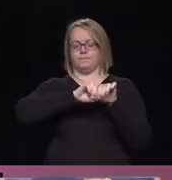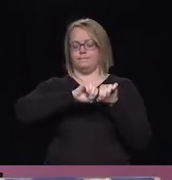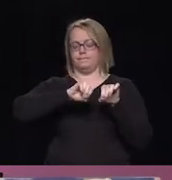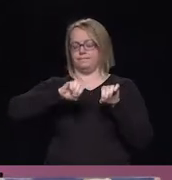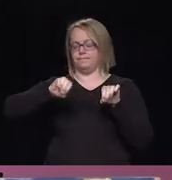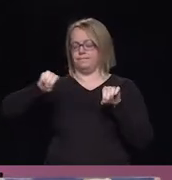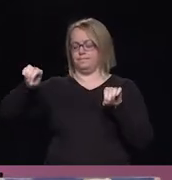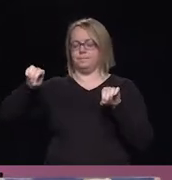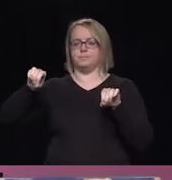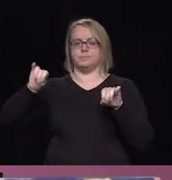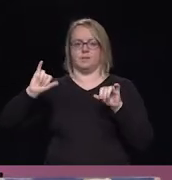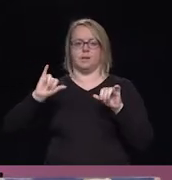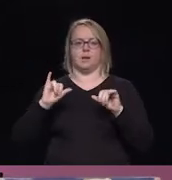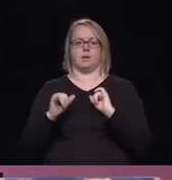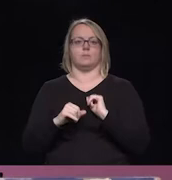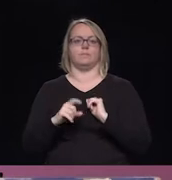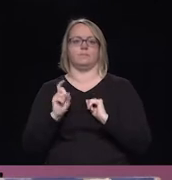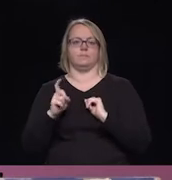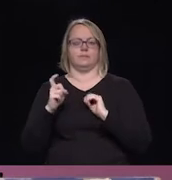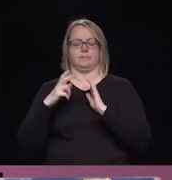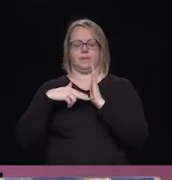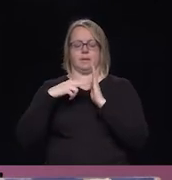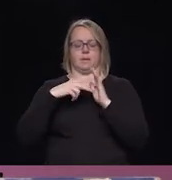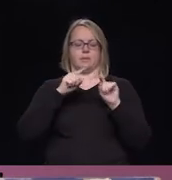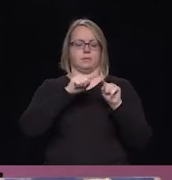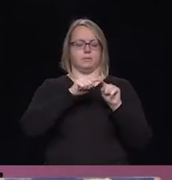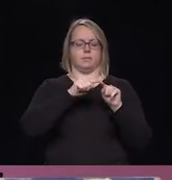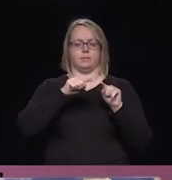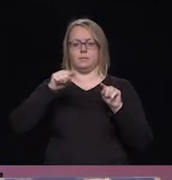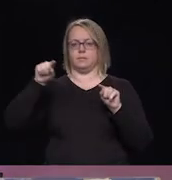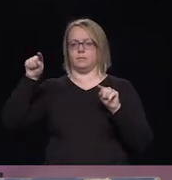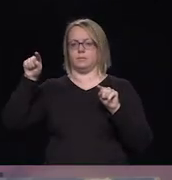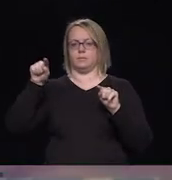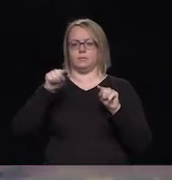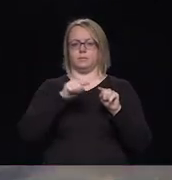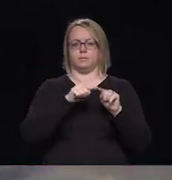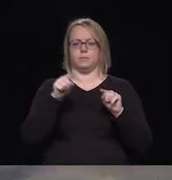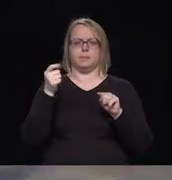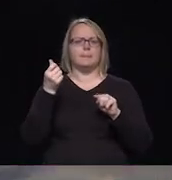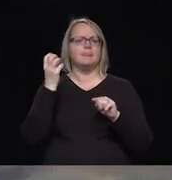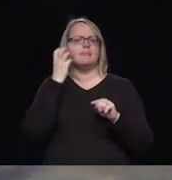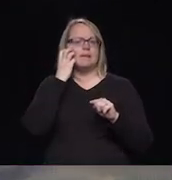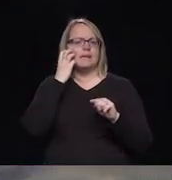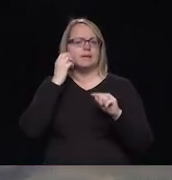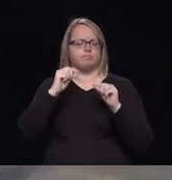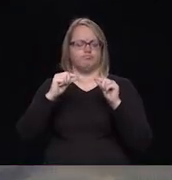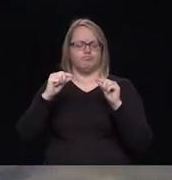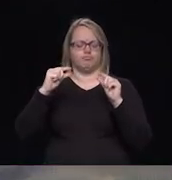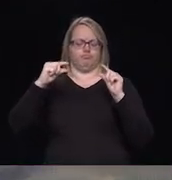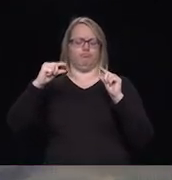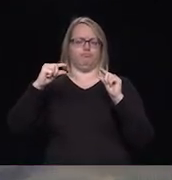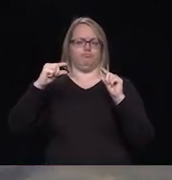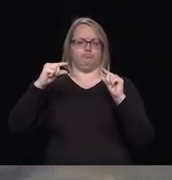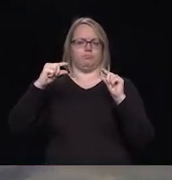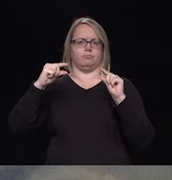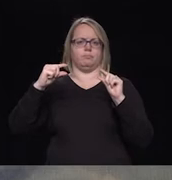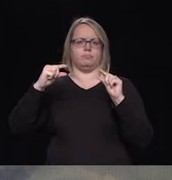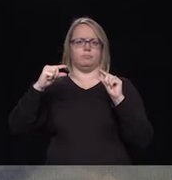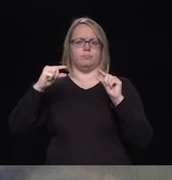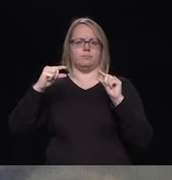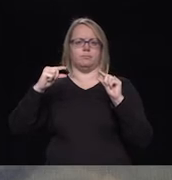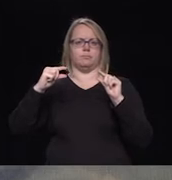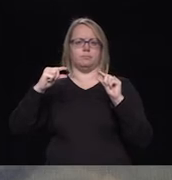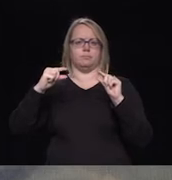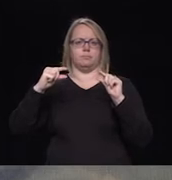so it's rolled up across this bar. We're going to go ahead and make that bar at a very slight angle. You